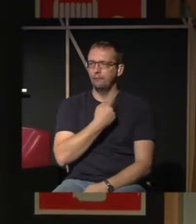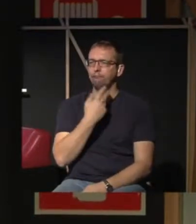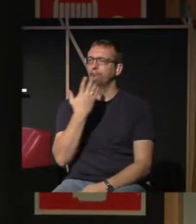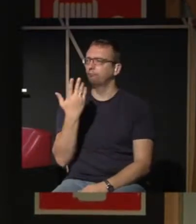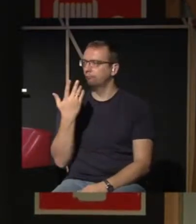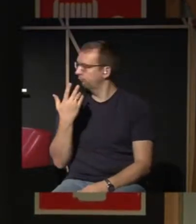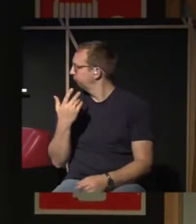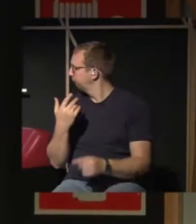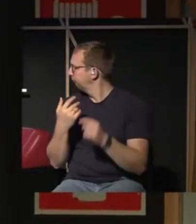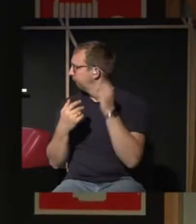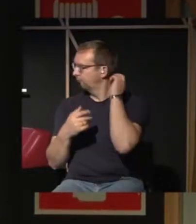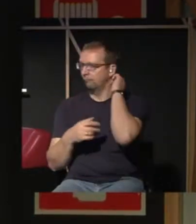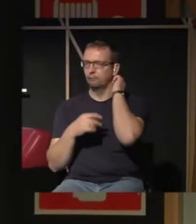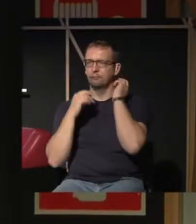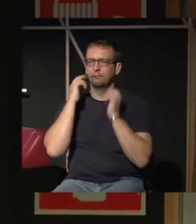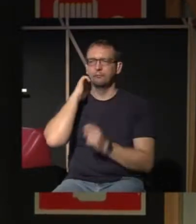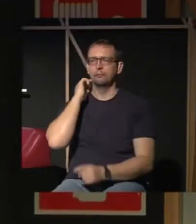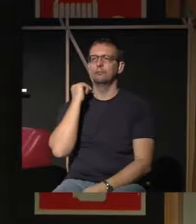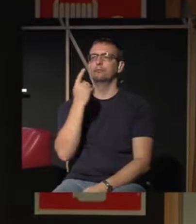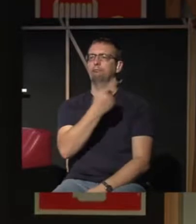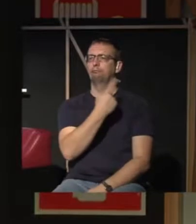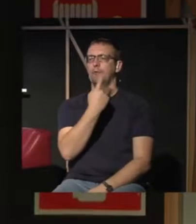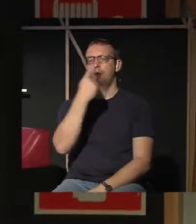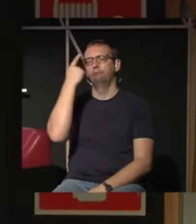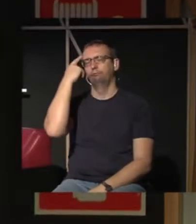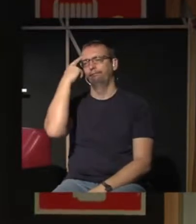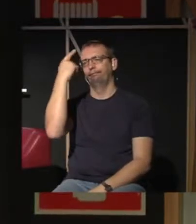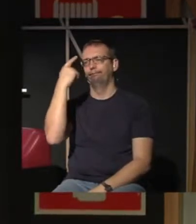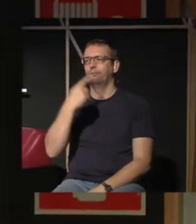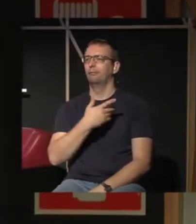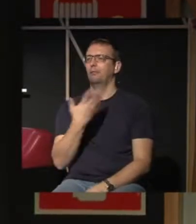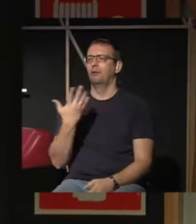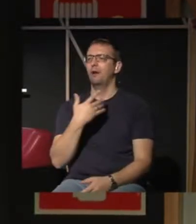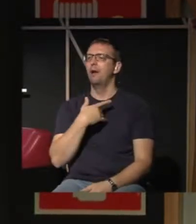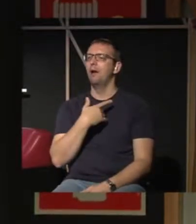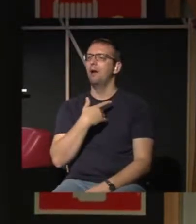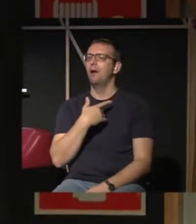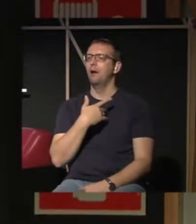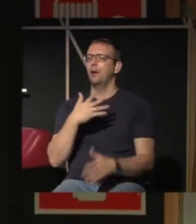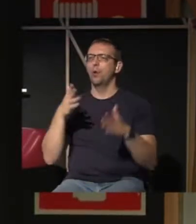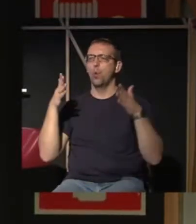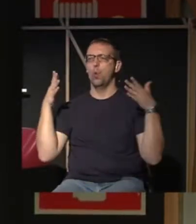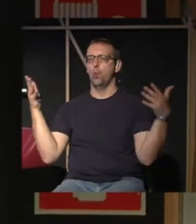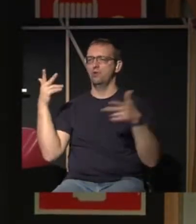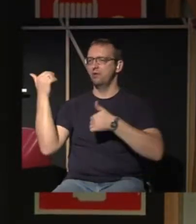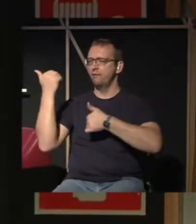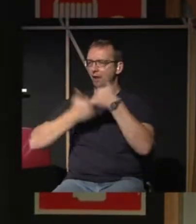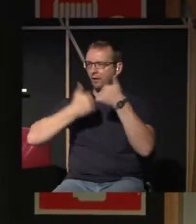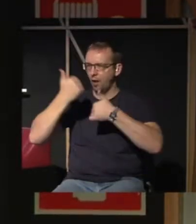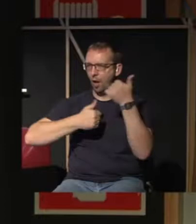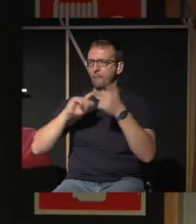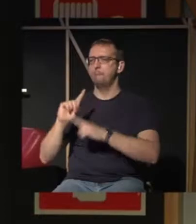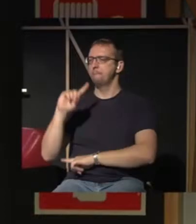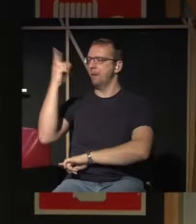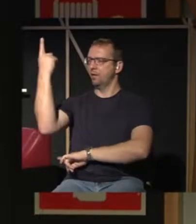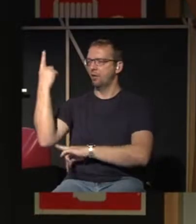and tournaments provide a platform for greater change in the host country. In 2015, we invited